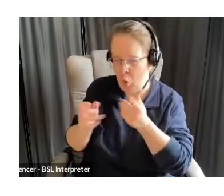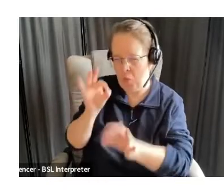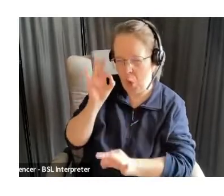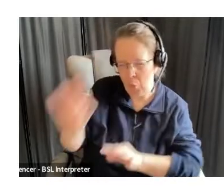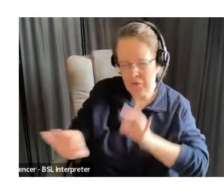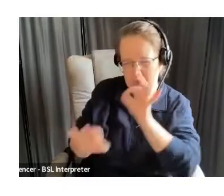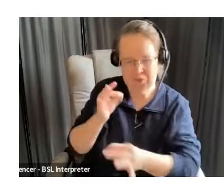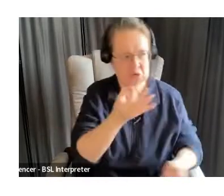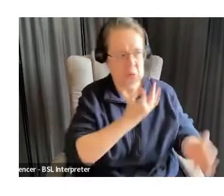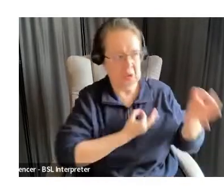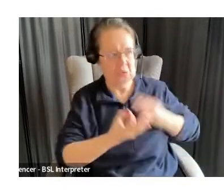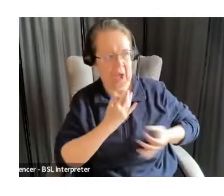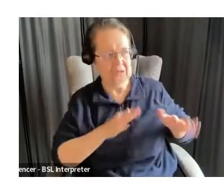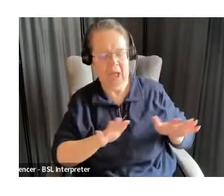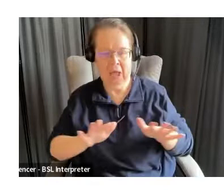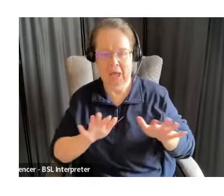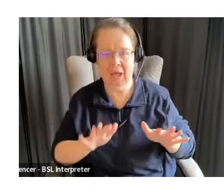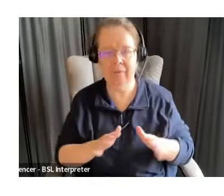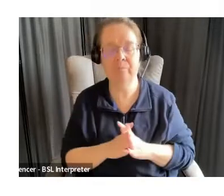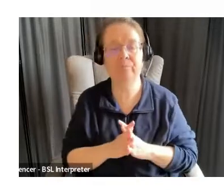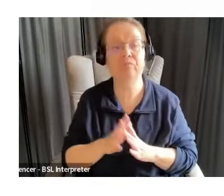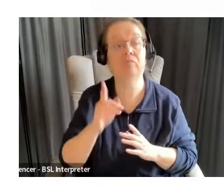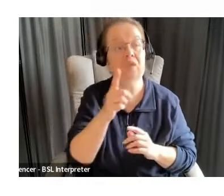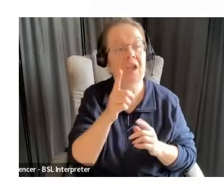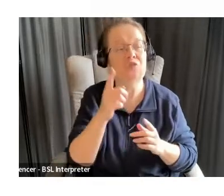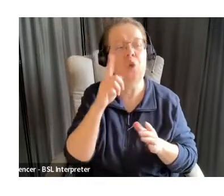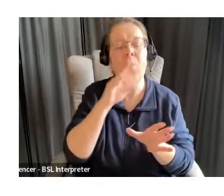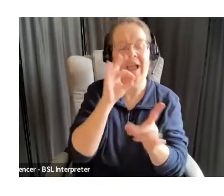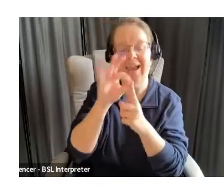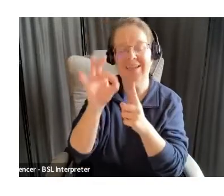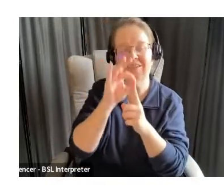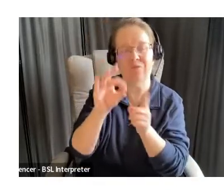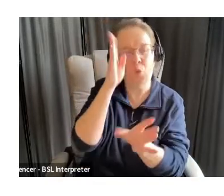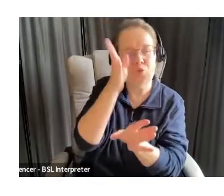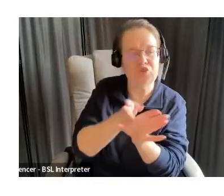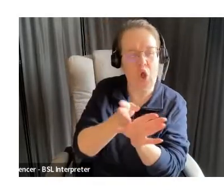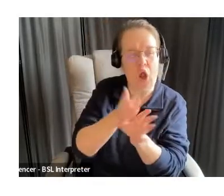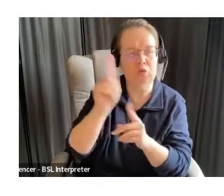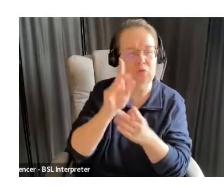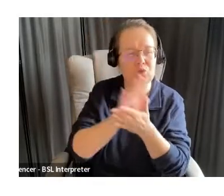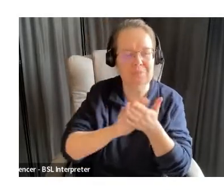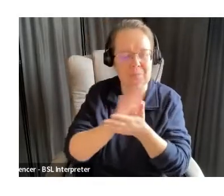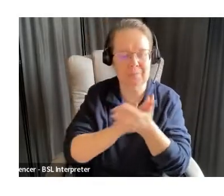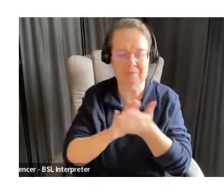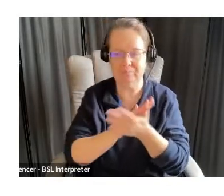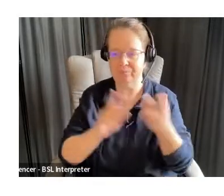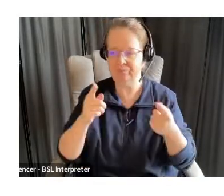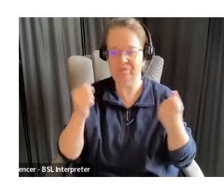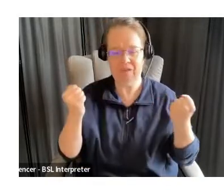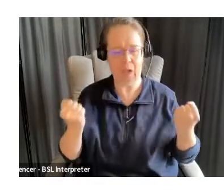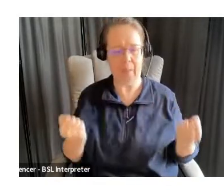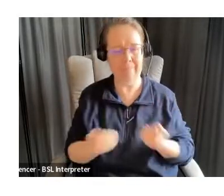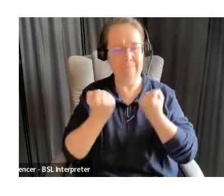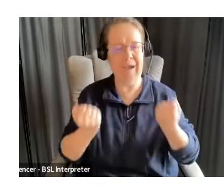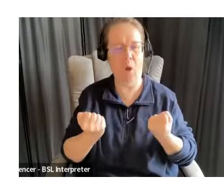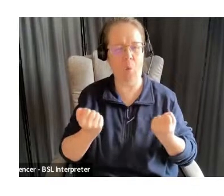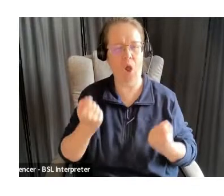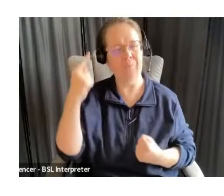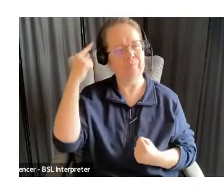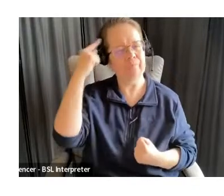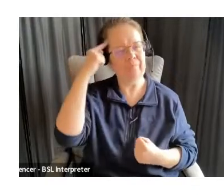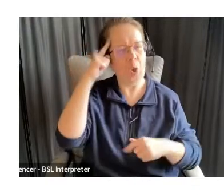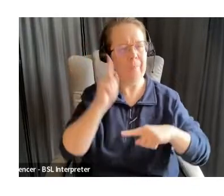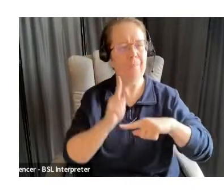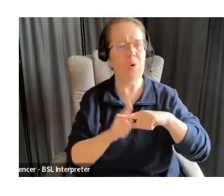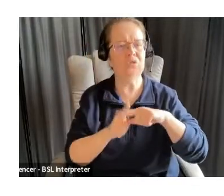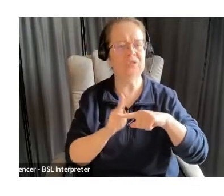So here's what we're going to cover today on interview psychology. We're going to look at the power of a positive mindset, asking